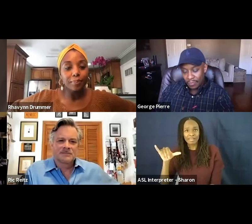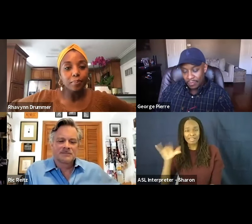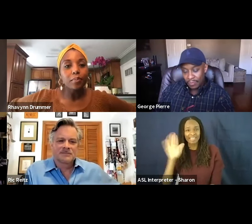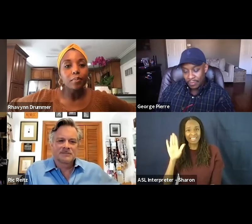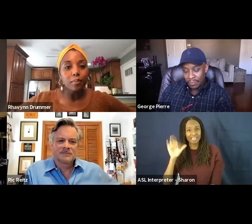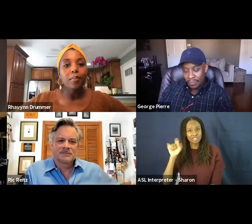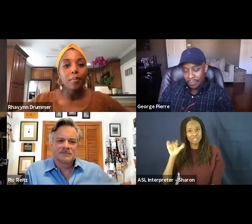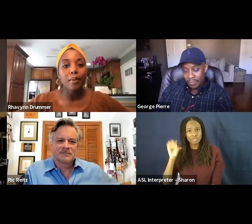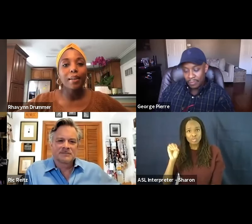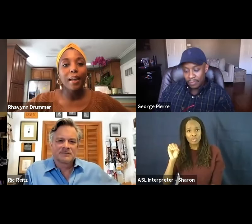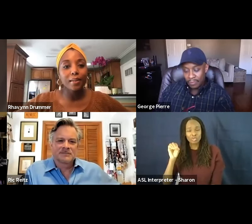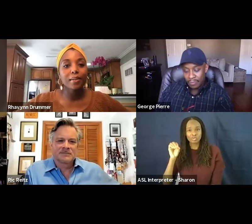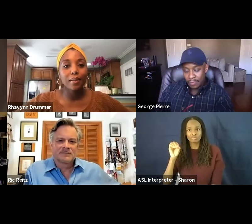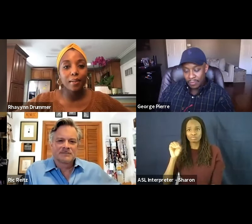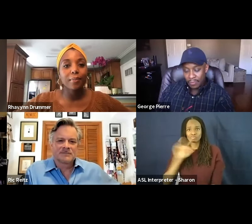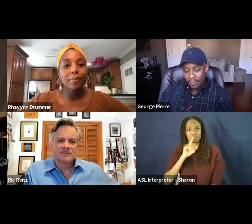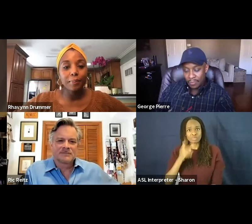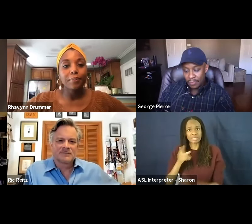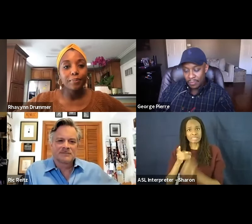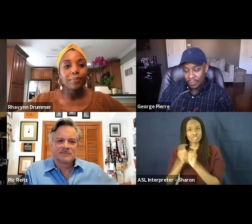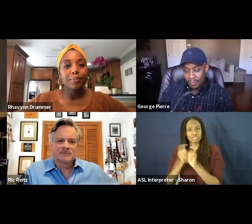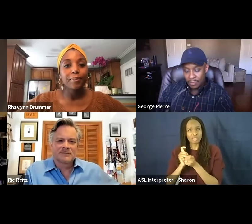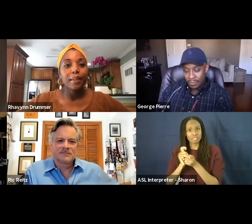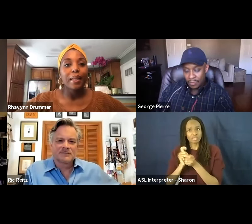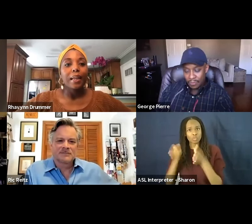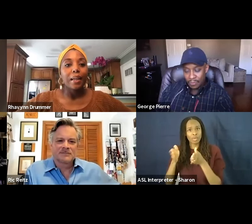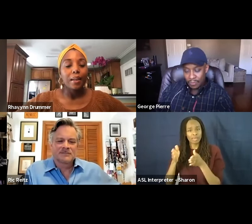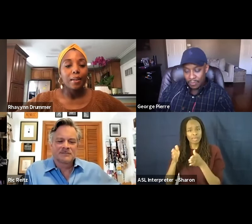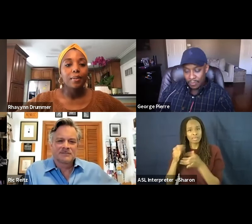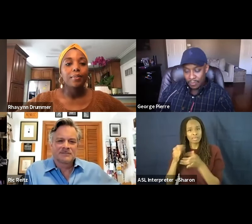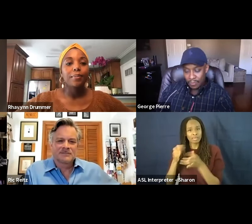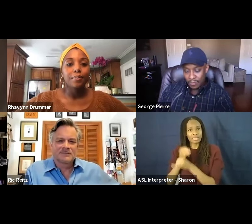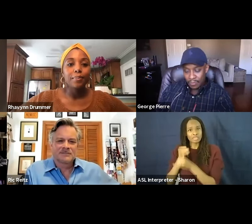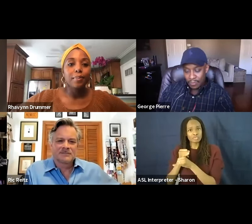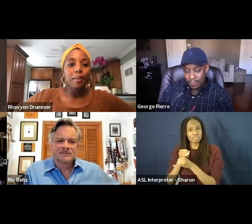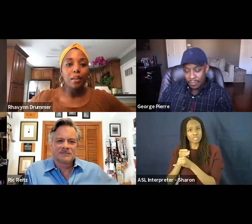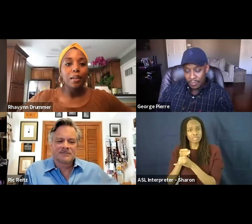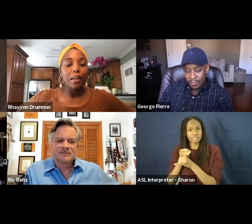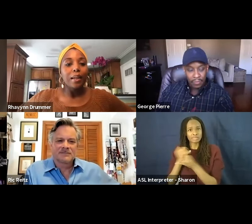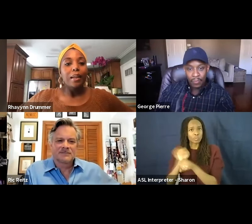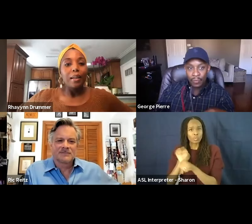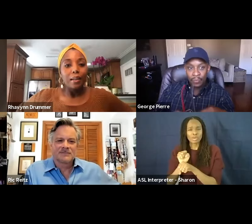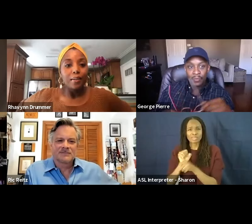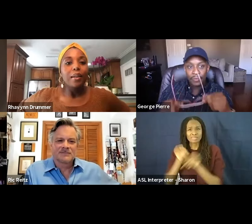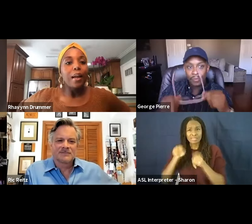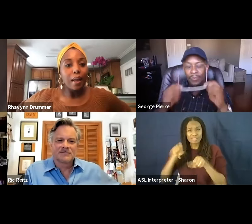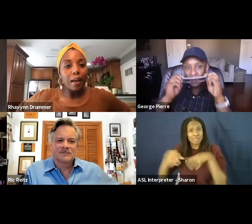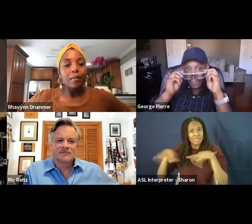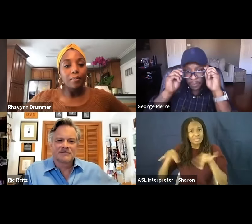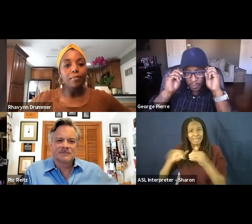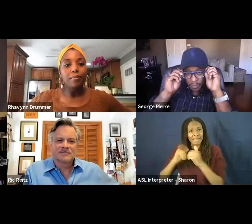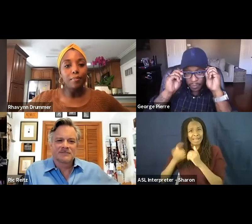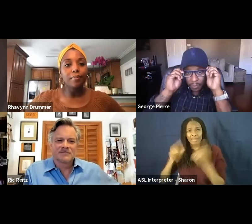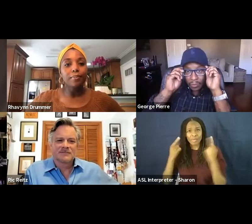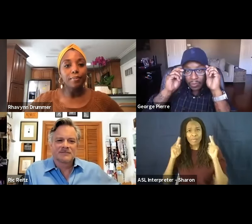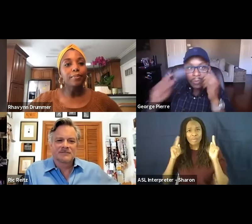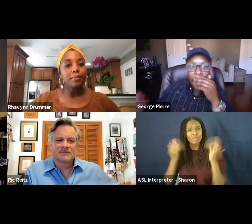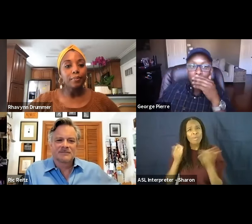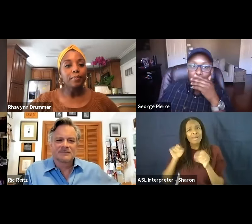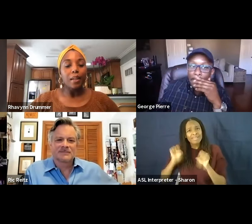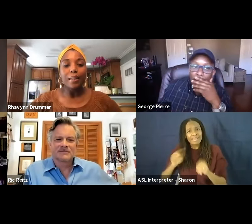the industry works. Yes. Can you address that a little bit? Tell people what's going on and how that's working, and what can we learn from that